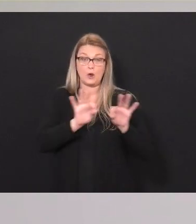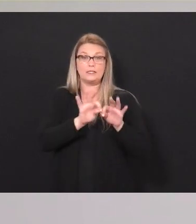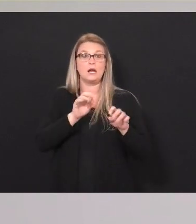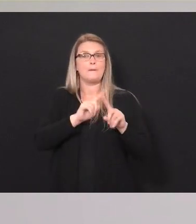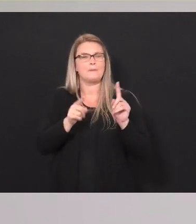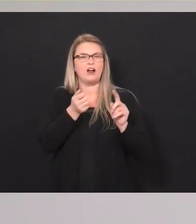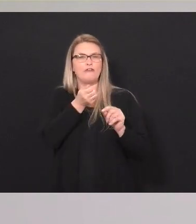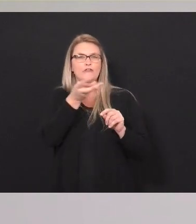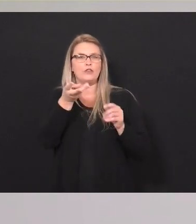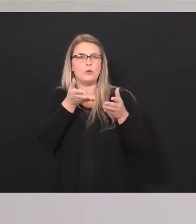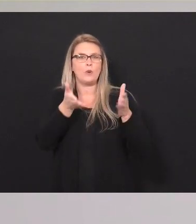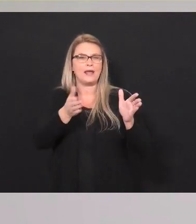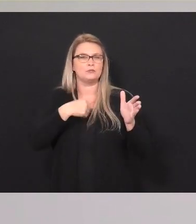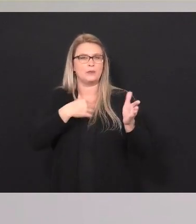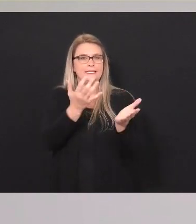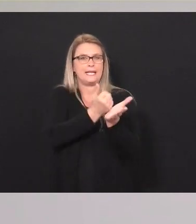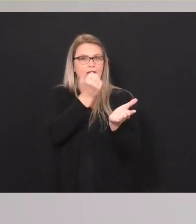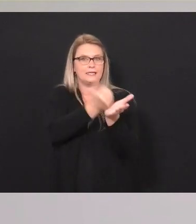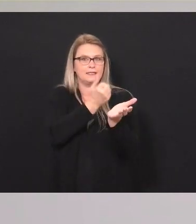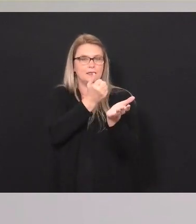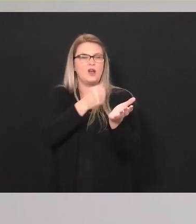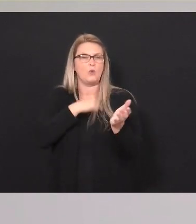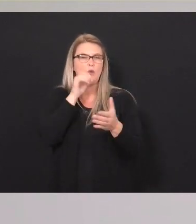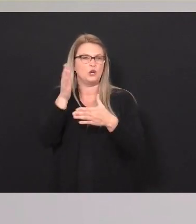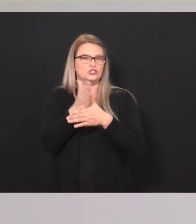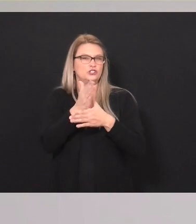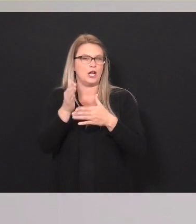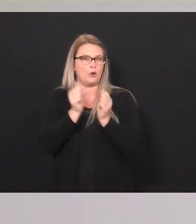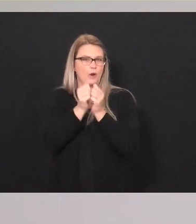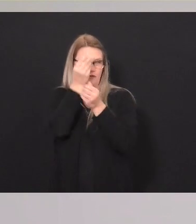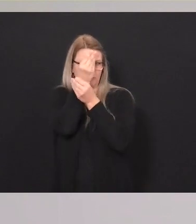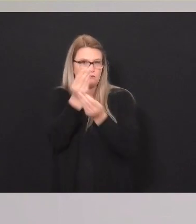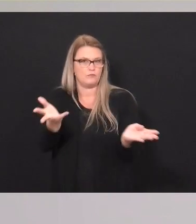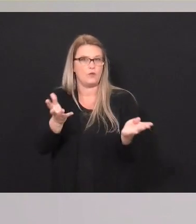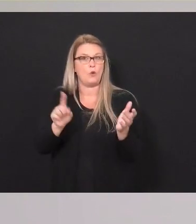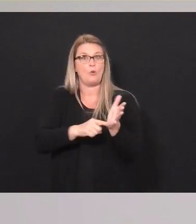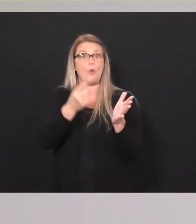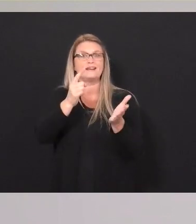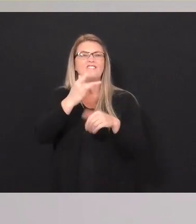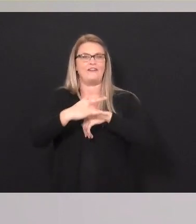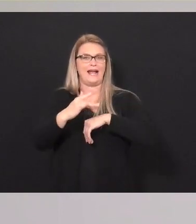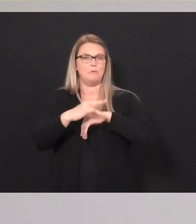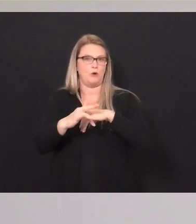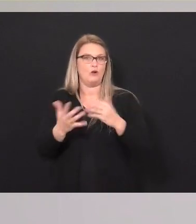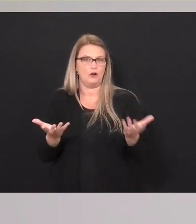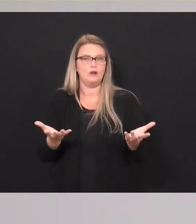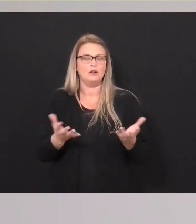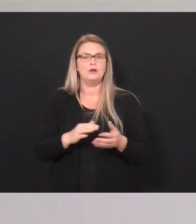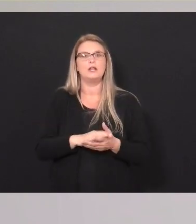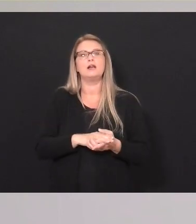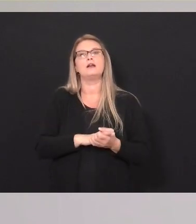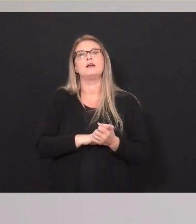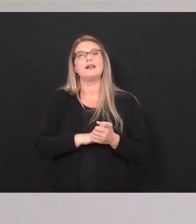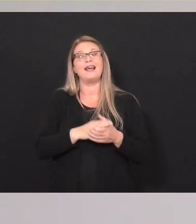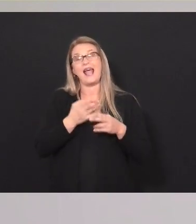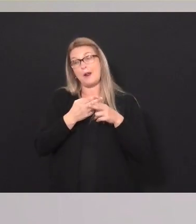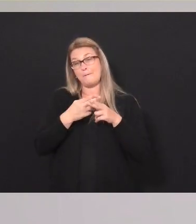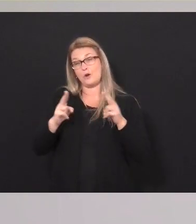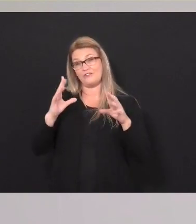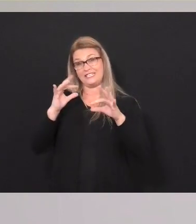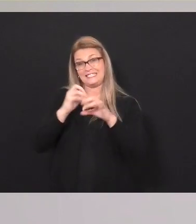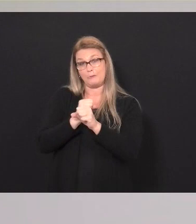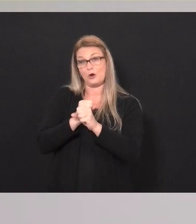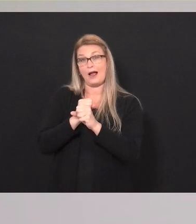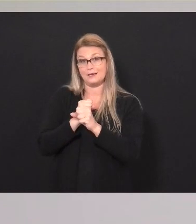ways we are getting that, and we will be sharing it with you as soon as it's available to do so. Just to briefly summarize